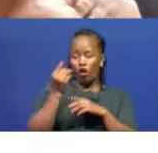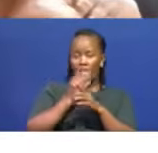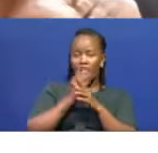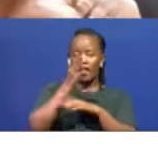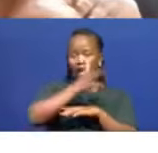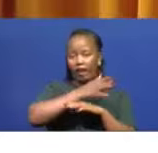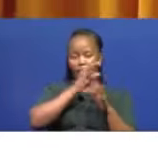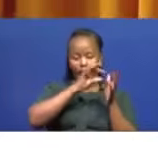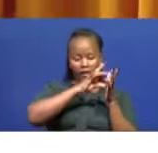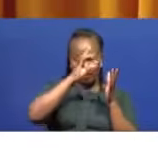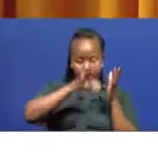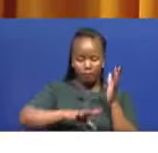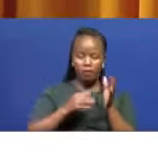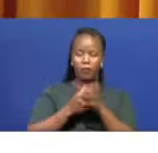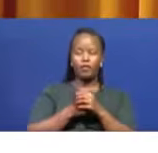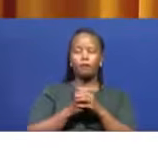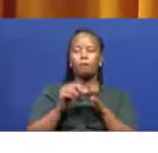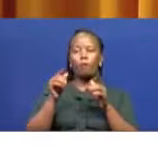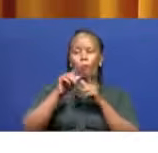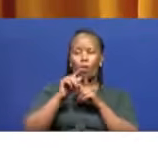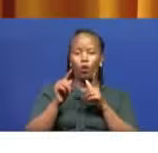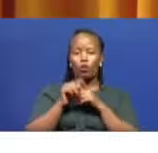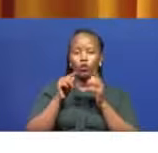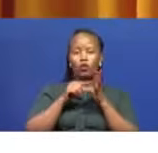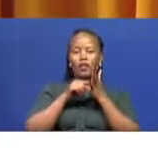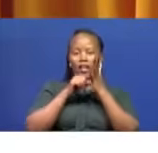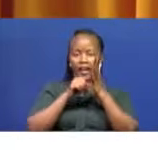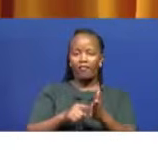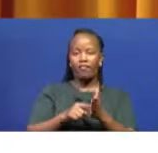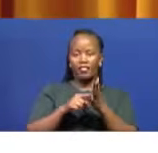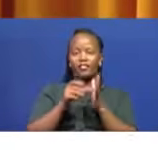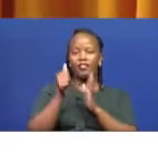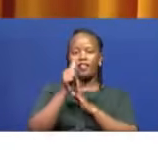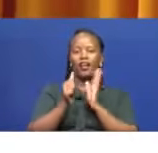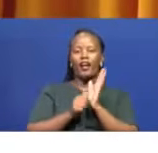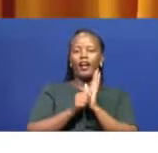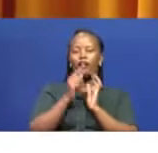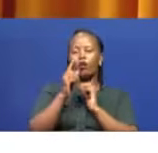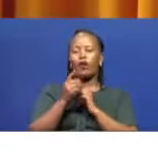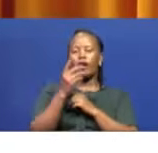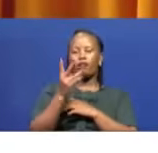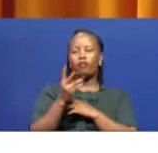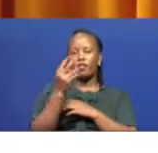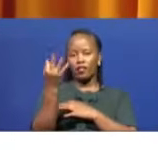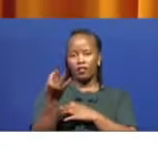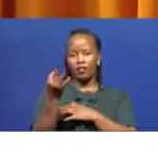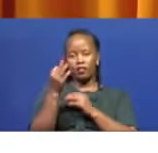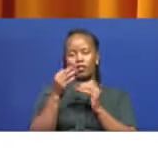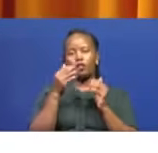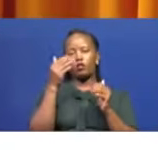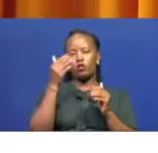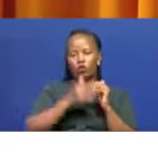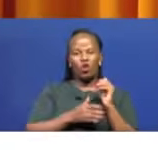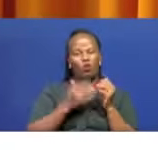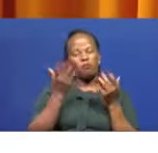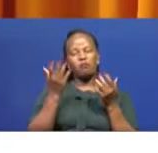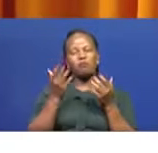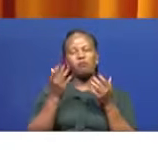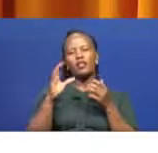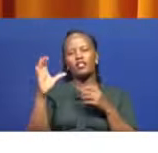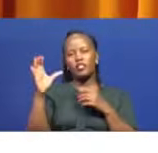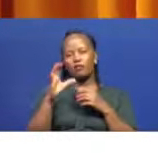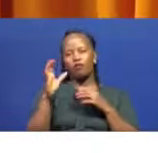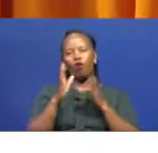impeachment. It was emphasized that Article 143 expressly removes immunity from civil